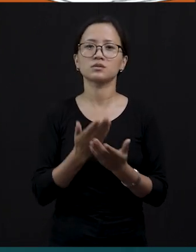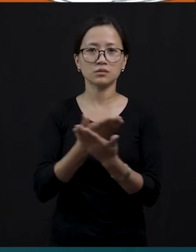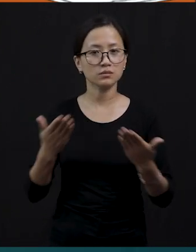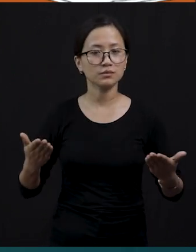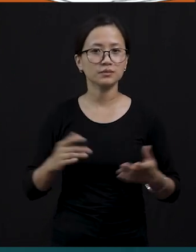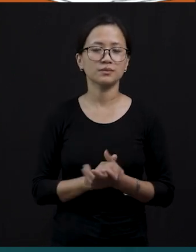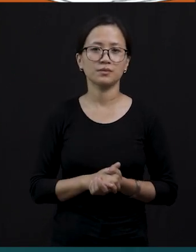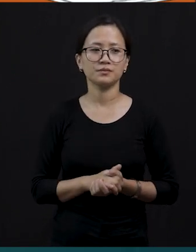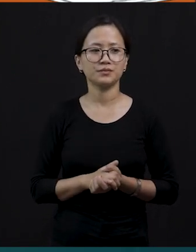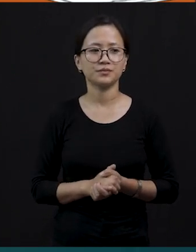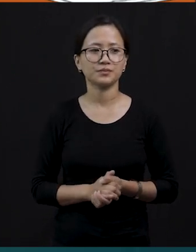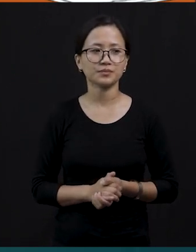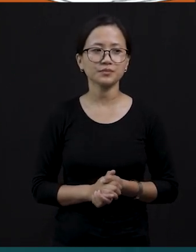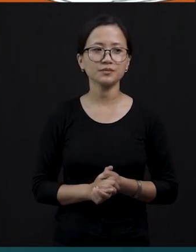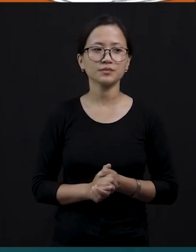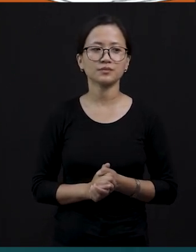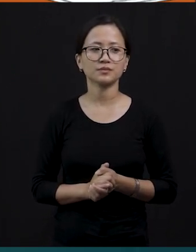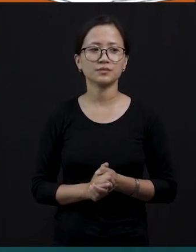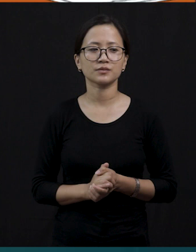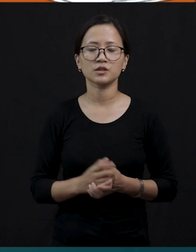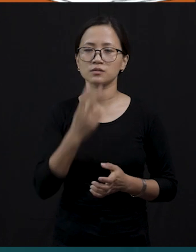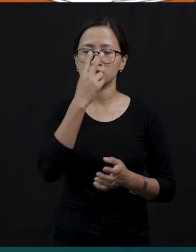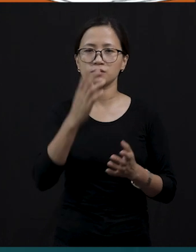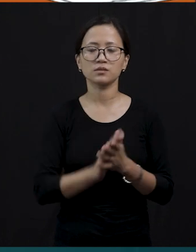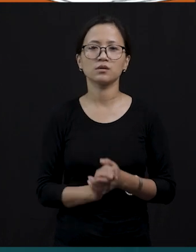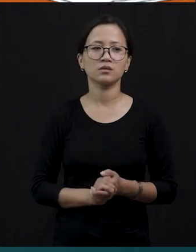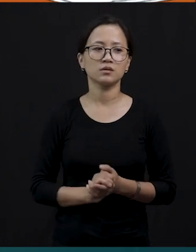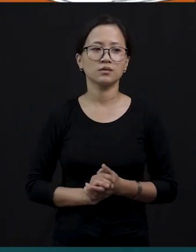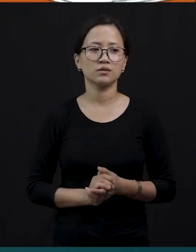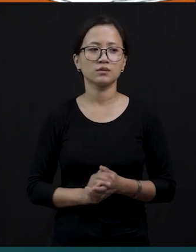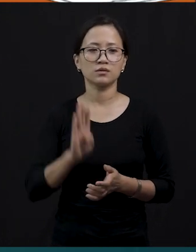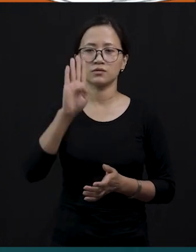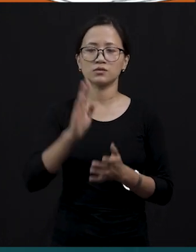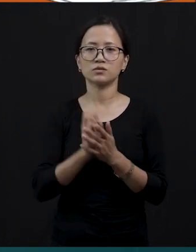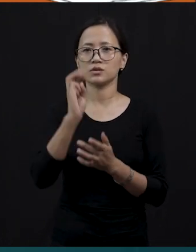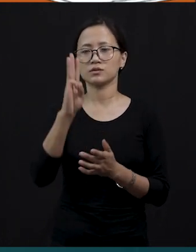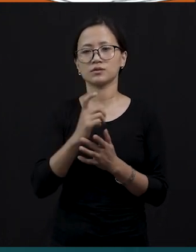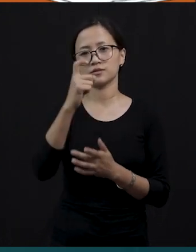right? So let's subtract them and see.